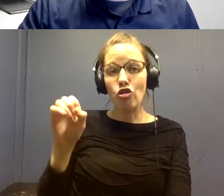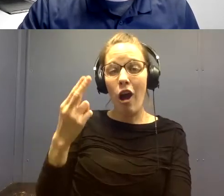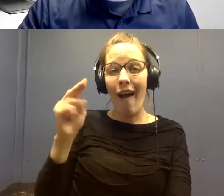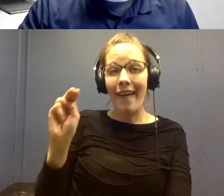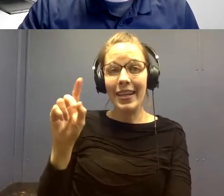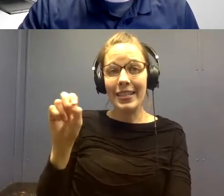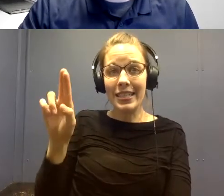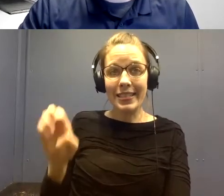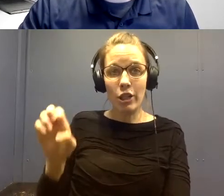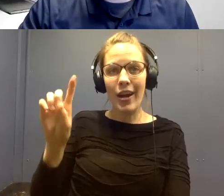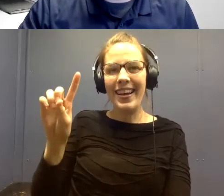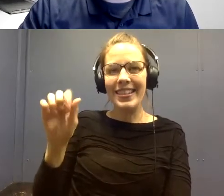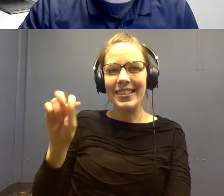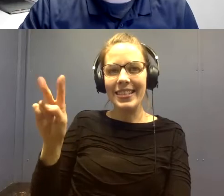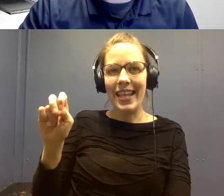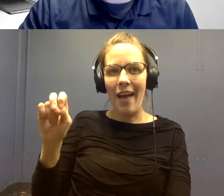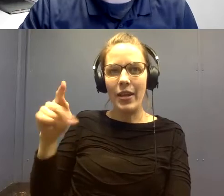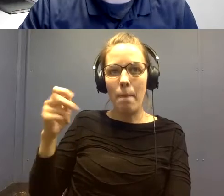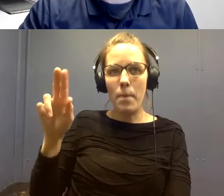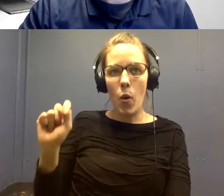get started. Thank you.